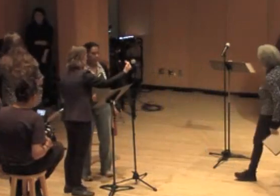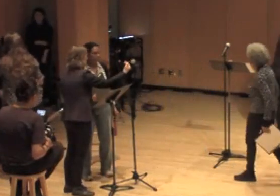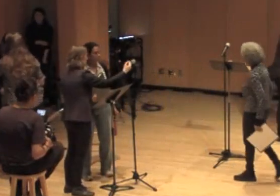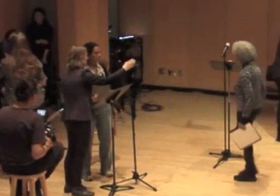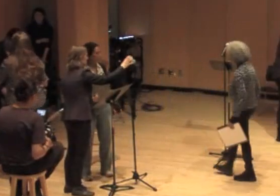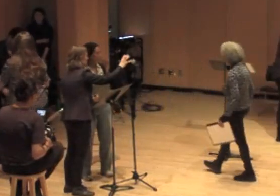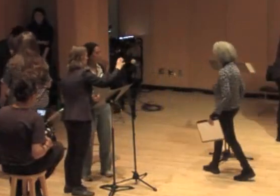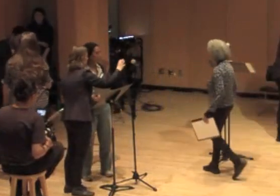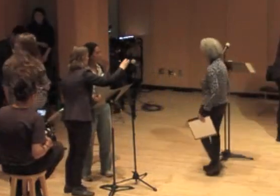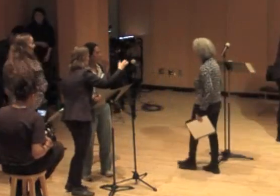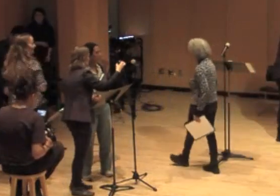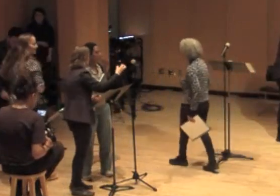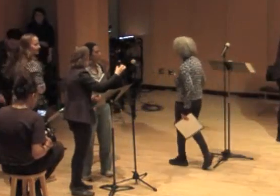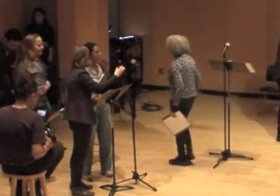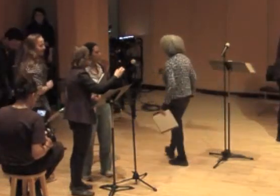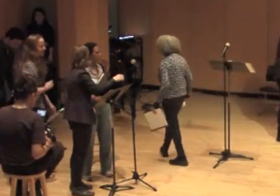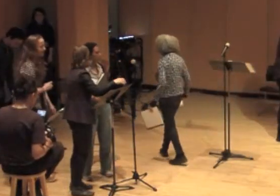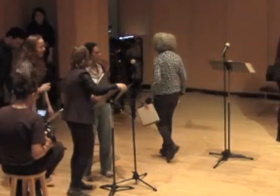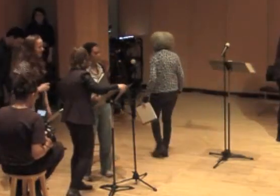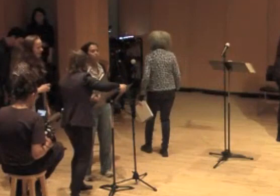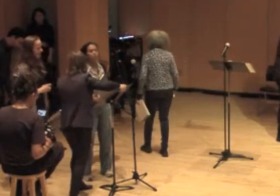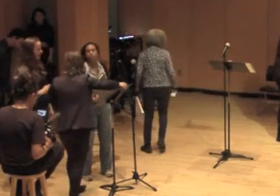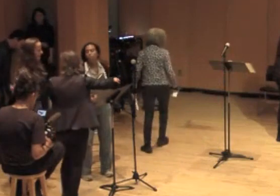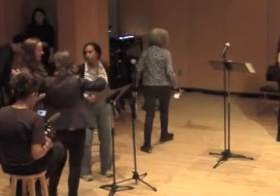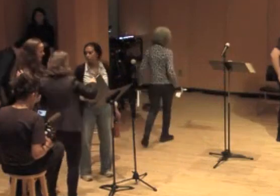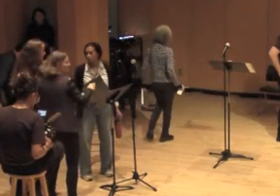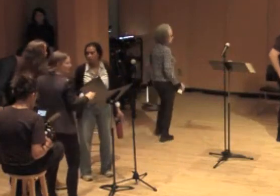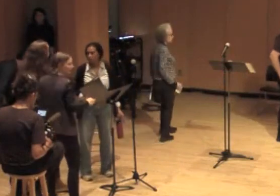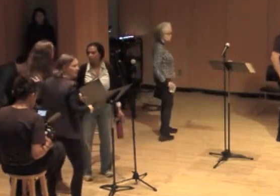like yes in the M okay thank